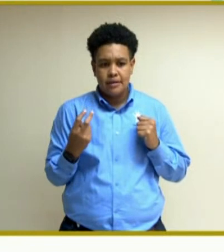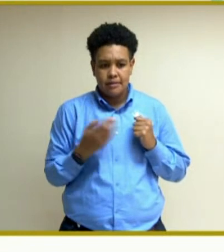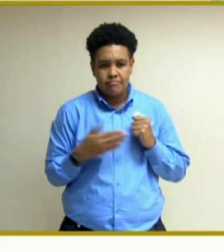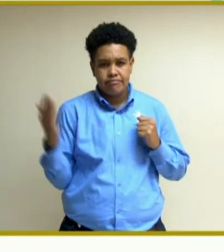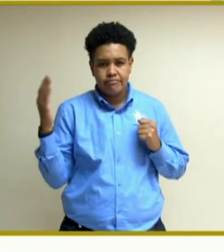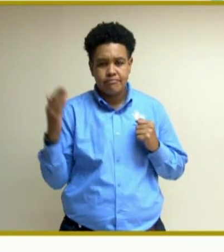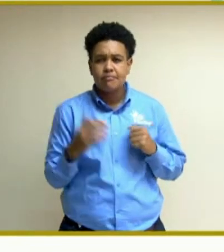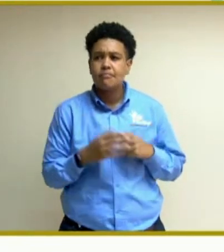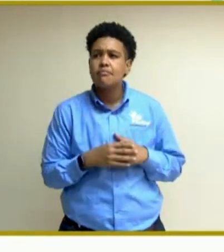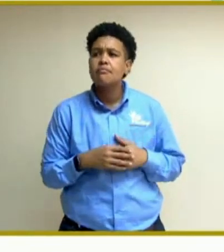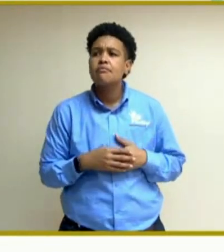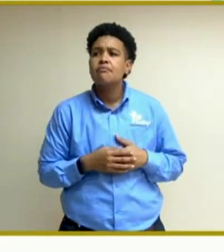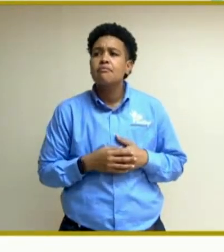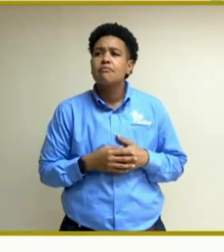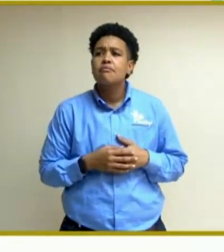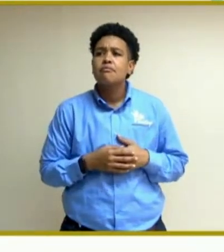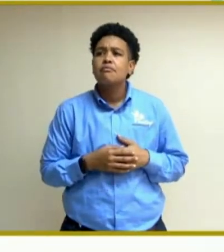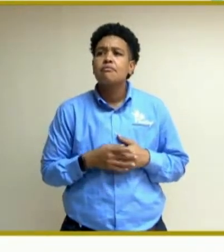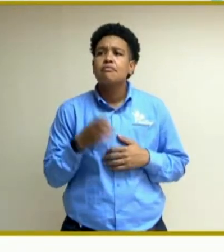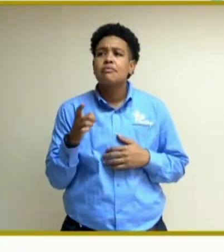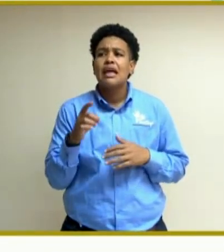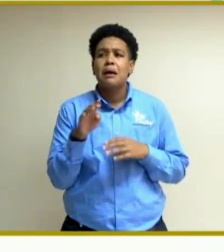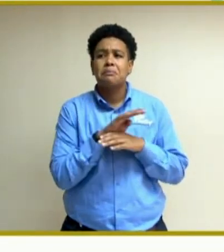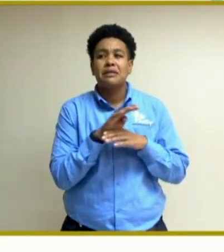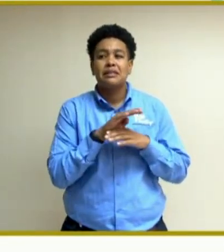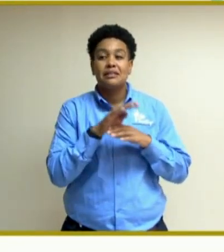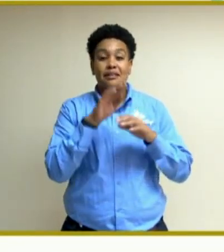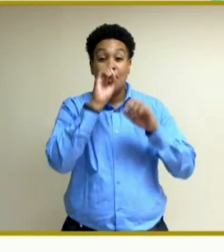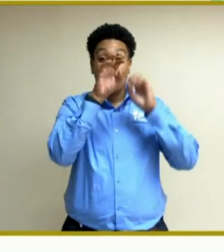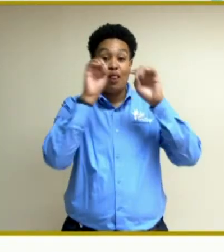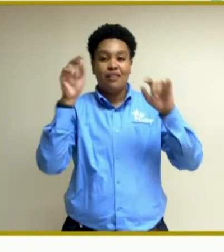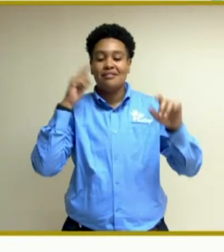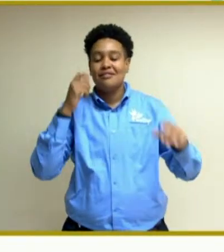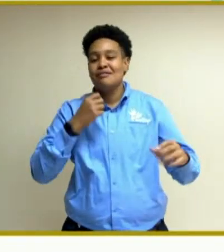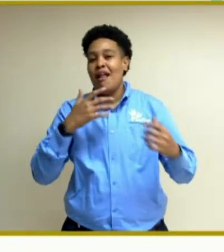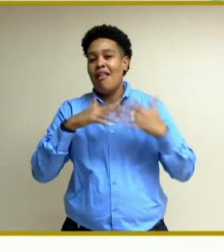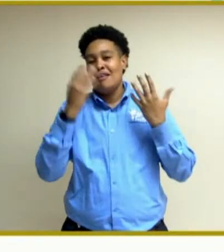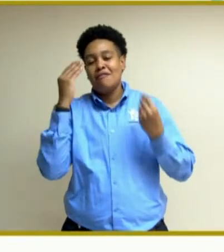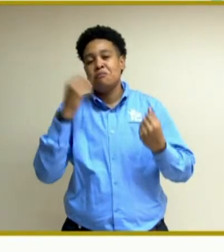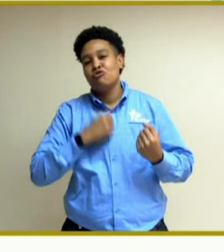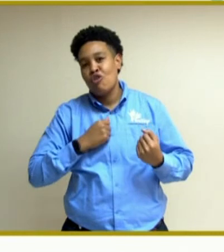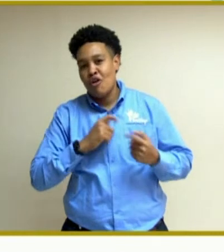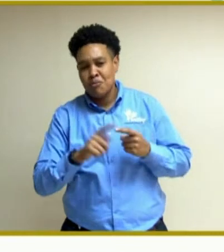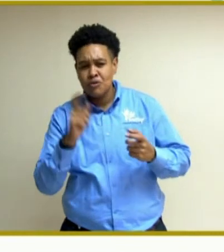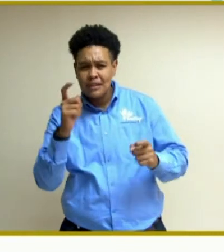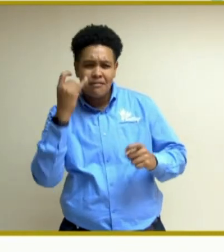So this is a busy slide, but it's just to give you an idea of when